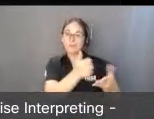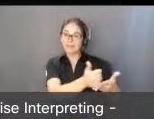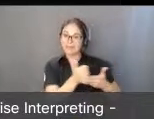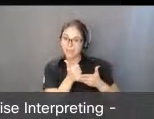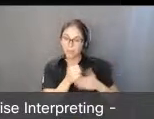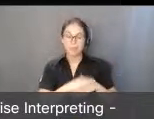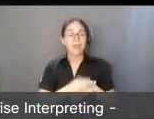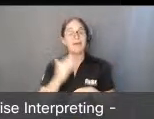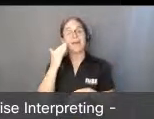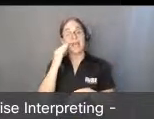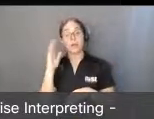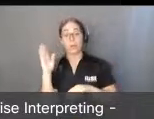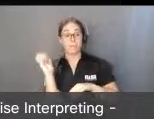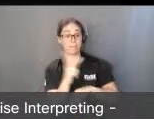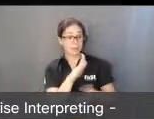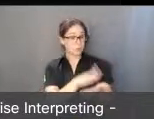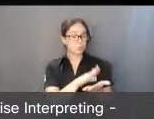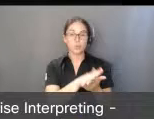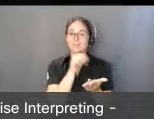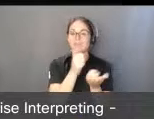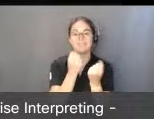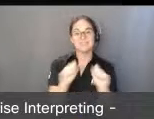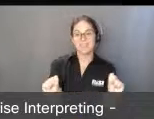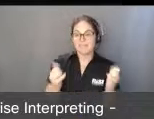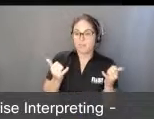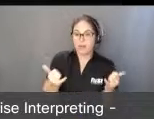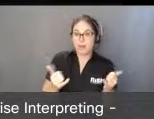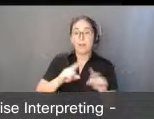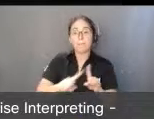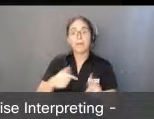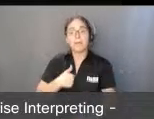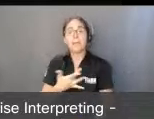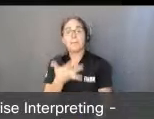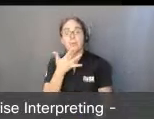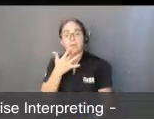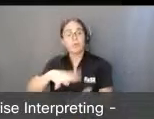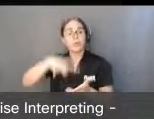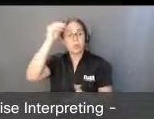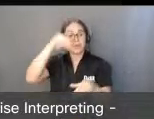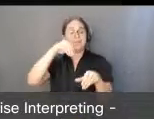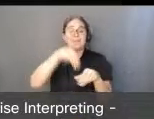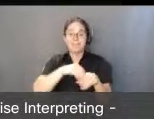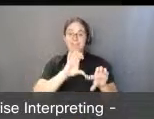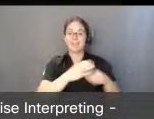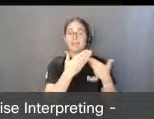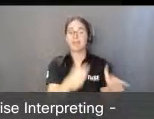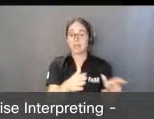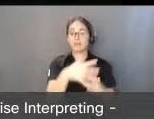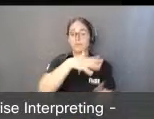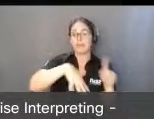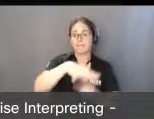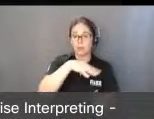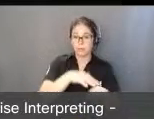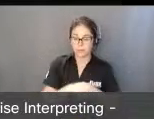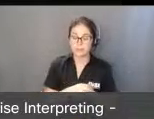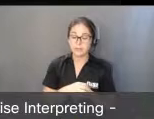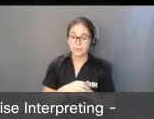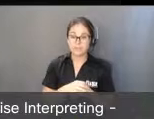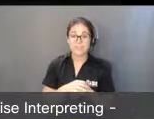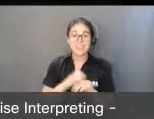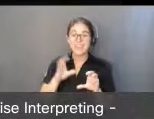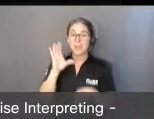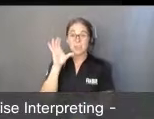school is not safe at the moment. However, I would prefer learning in a classroom environment. Class meetings were kind of weird with no one